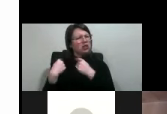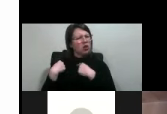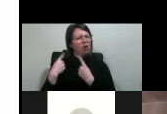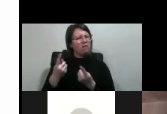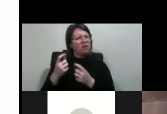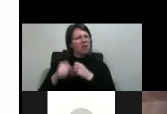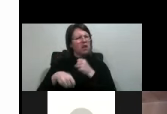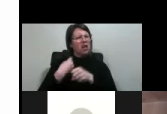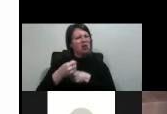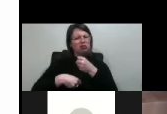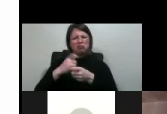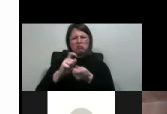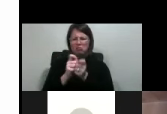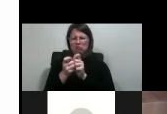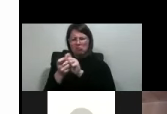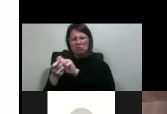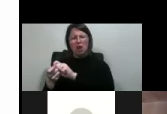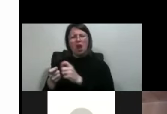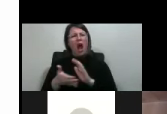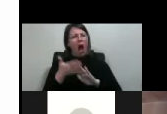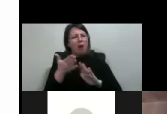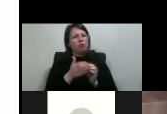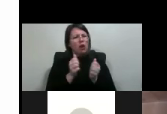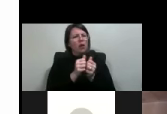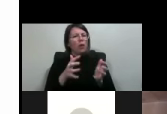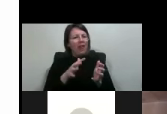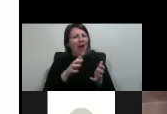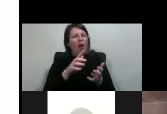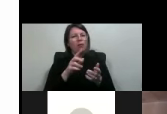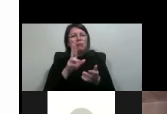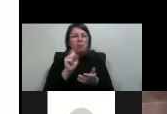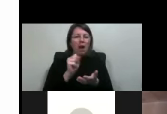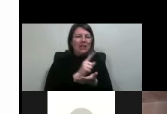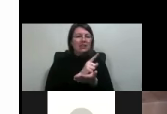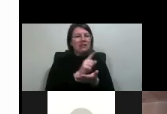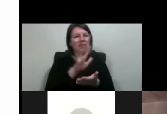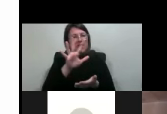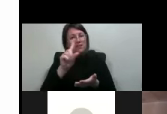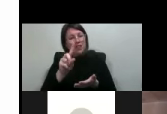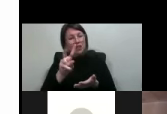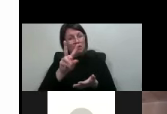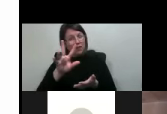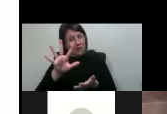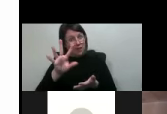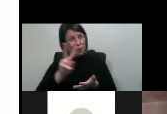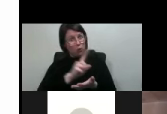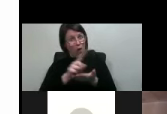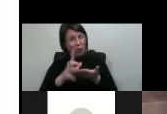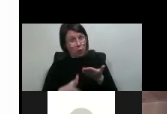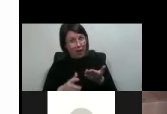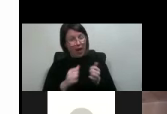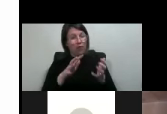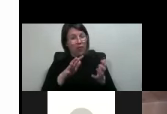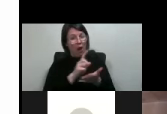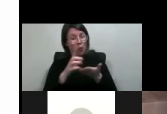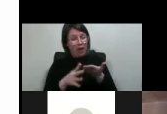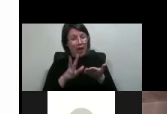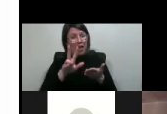We've been operating without Bus 52 on the weekend with weekend service. and now you're eliminating the service